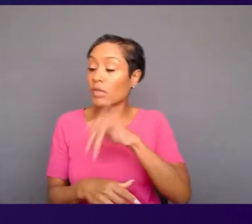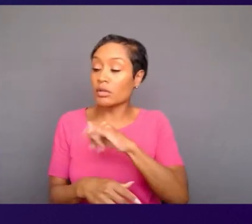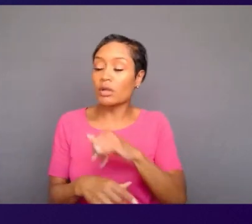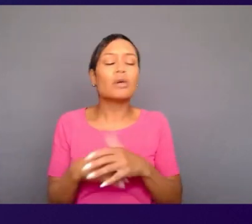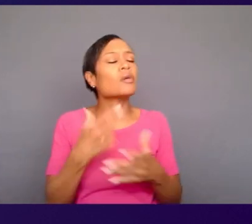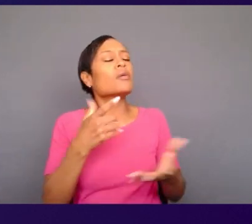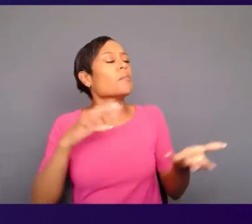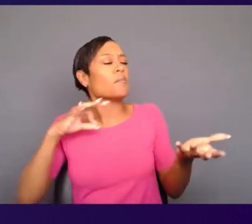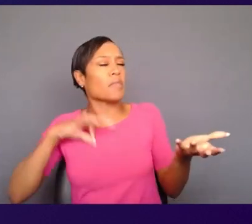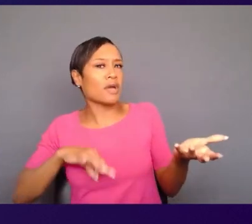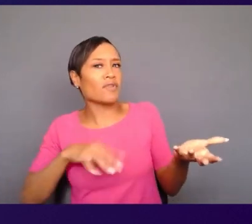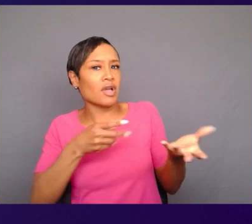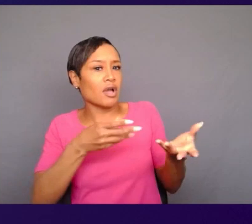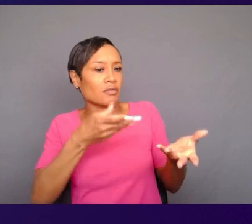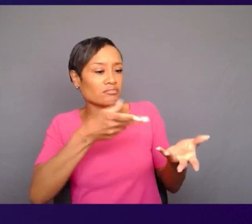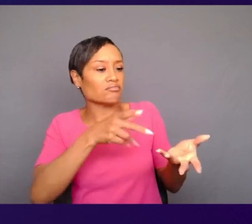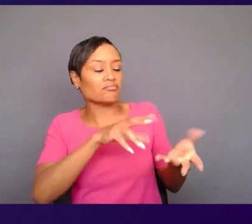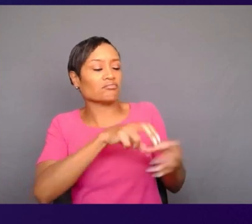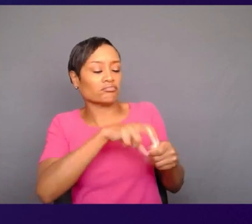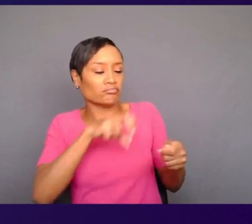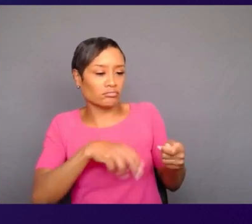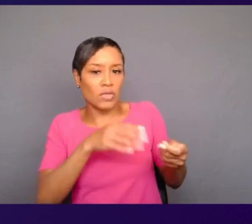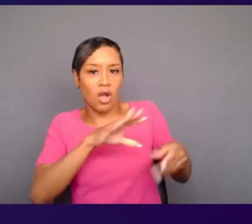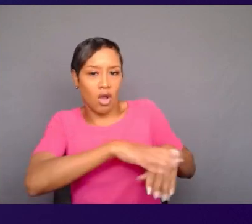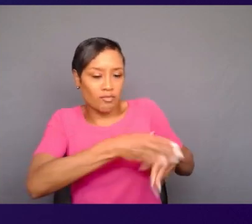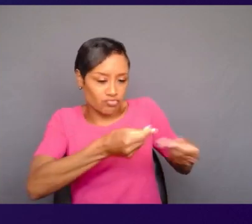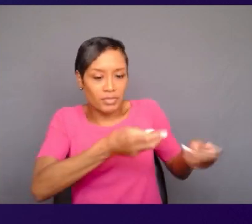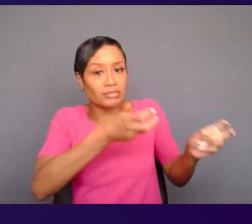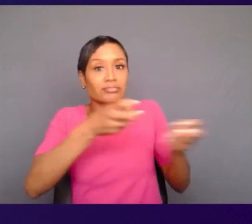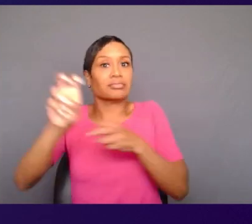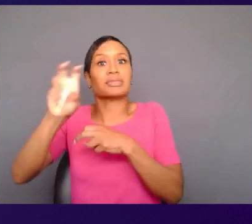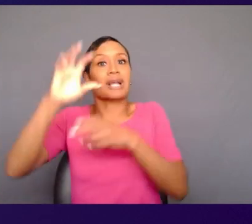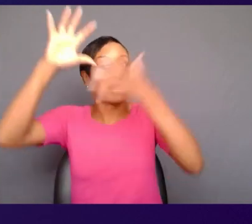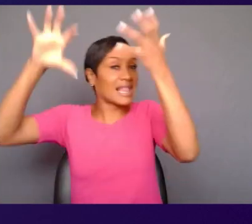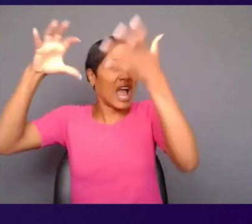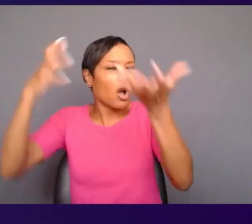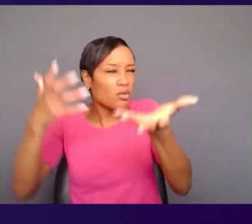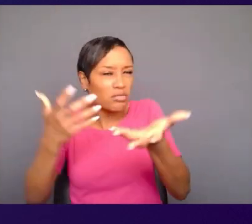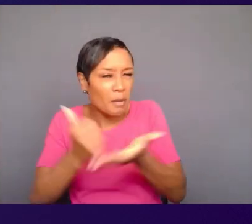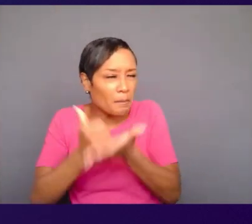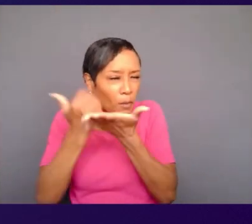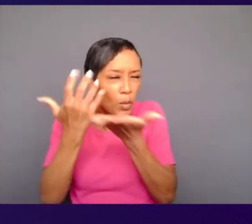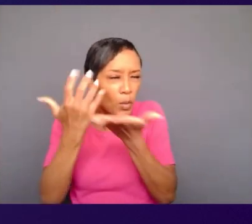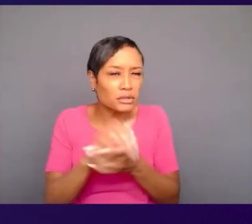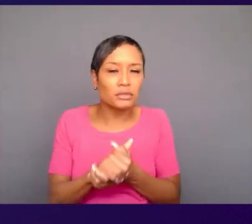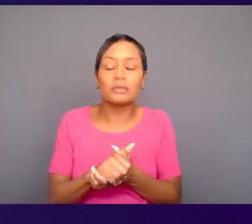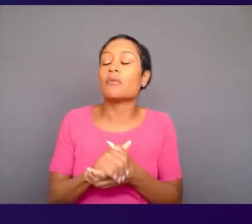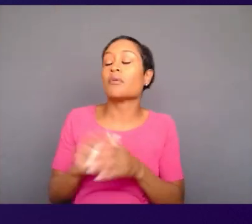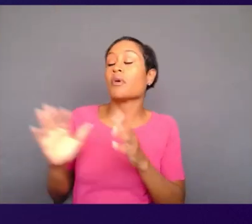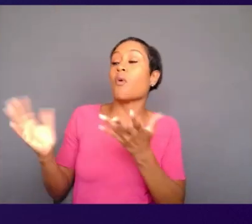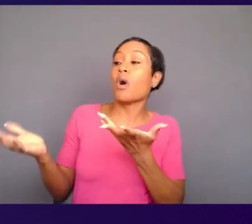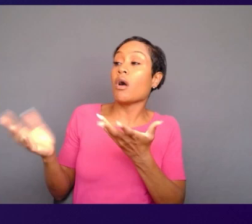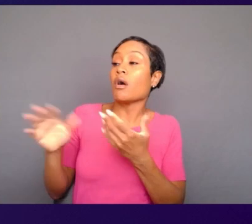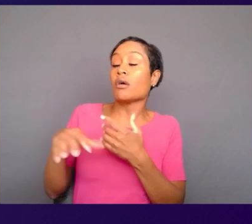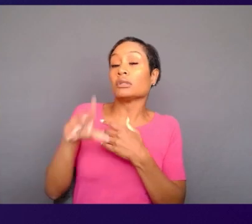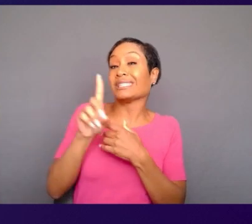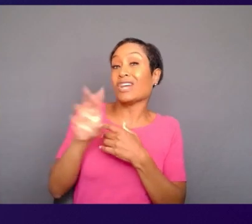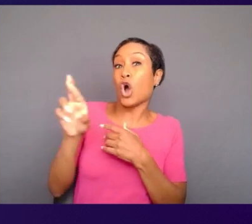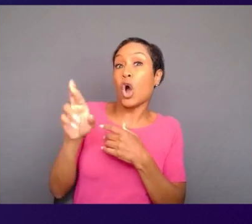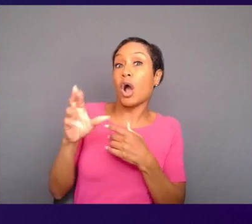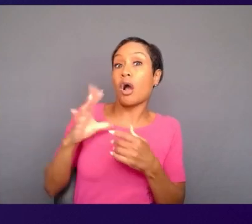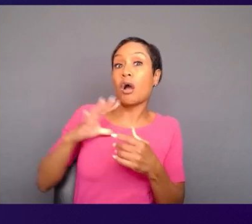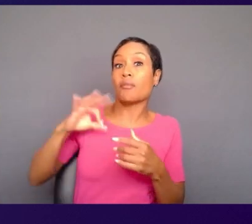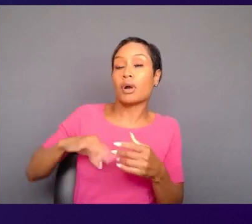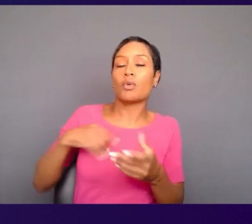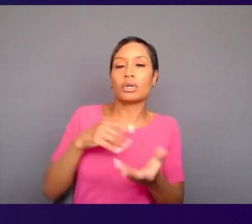now that you kind of vacated that and you moved to the cloud, how did that help? Right. So in the DR space, the biggest advantage was we got to get rid of